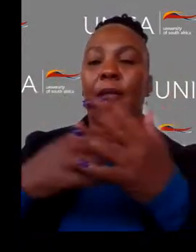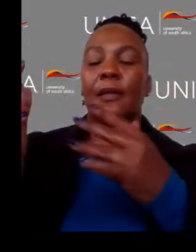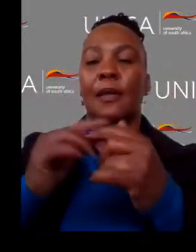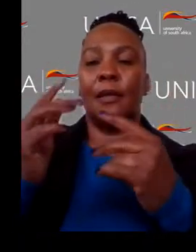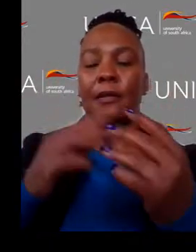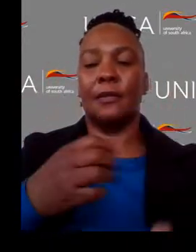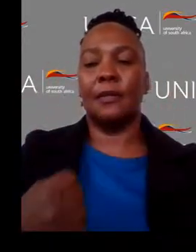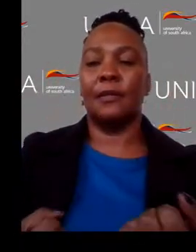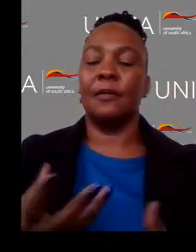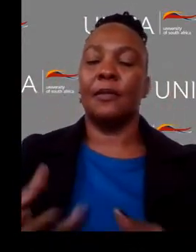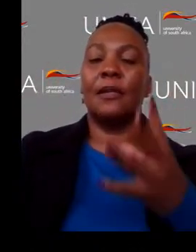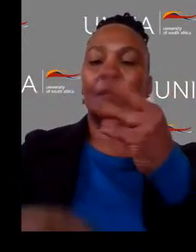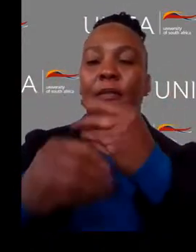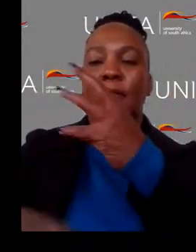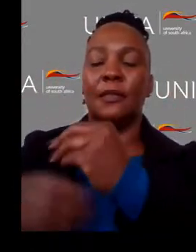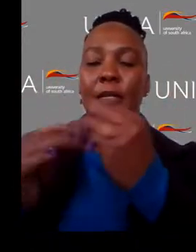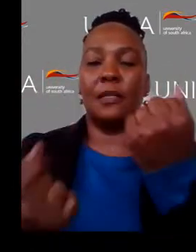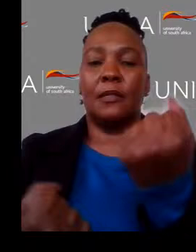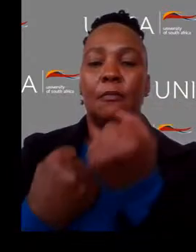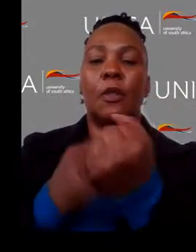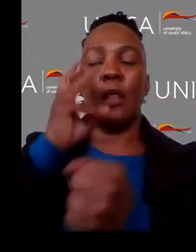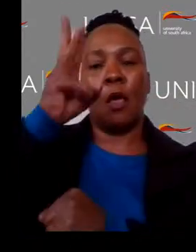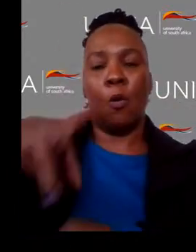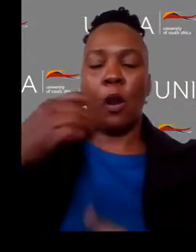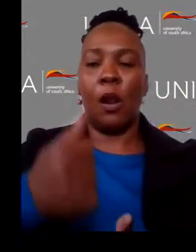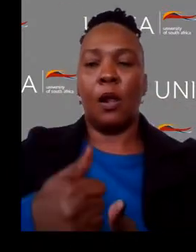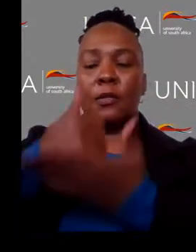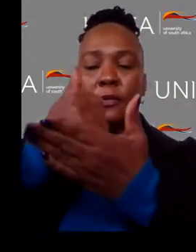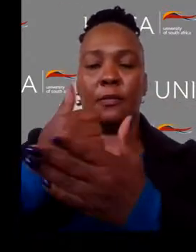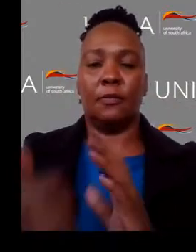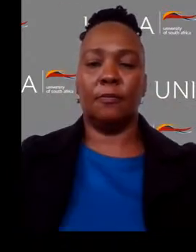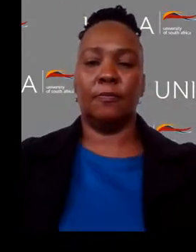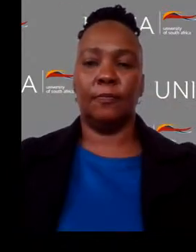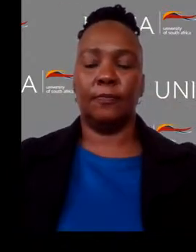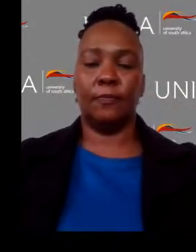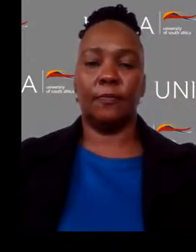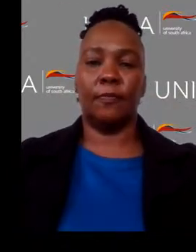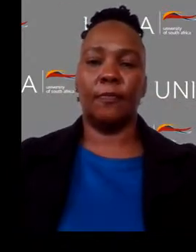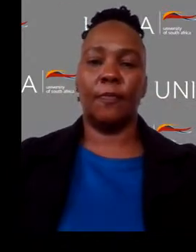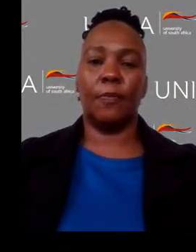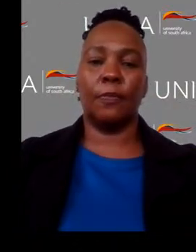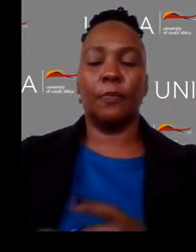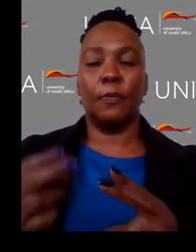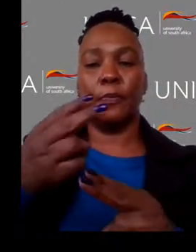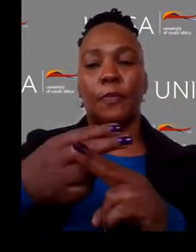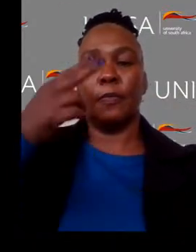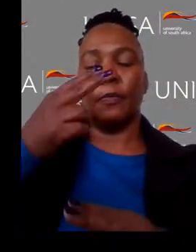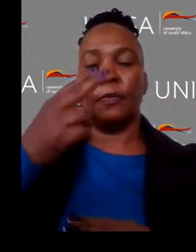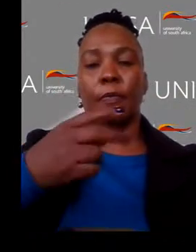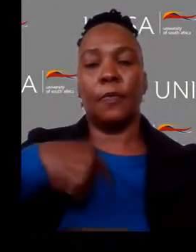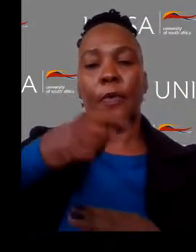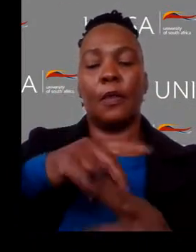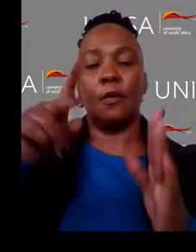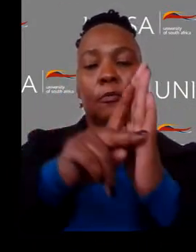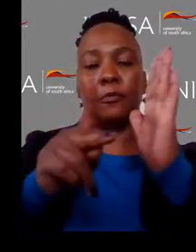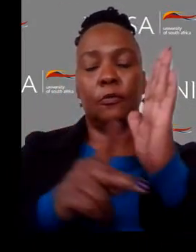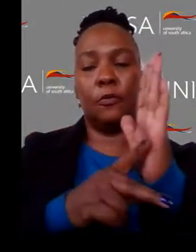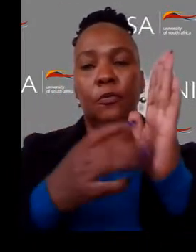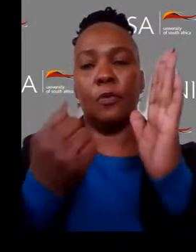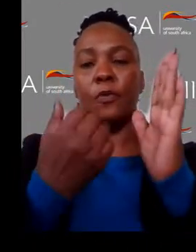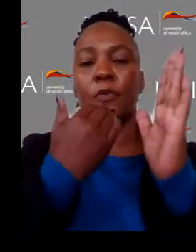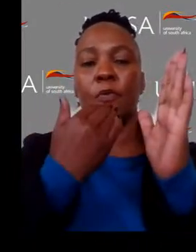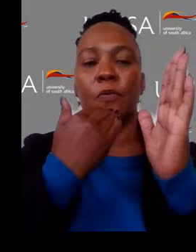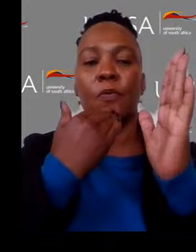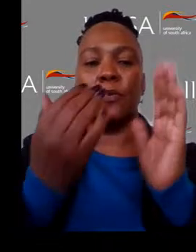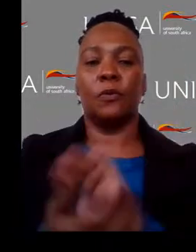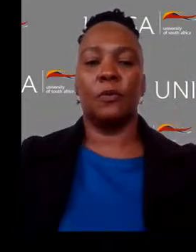support, and they will be able to assist you. So finally on our program, we've got, I'm going to